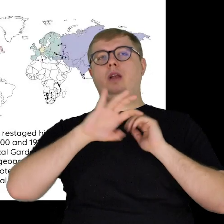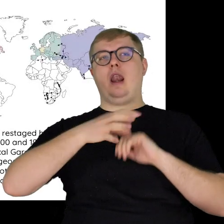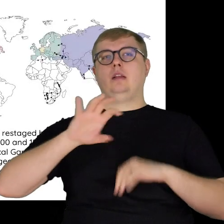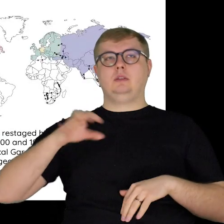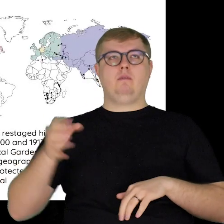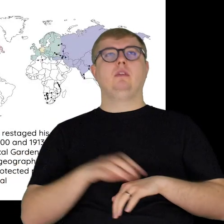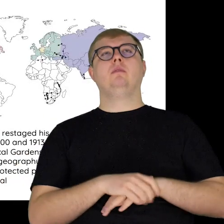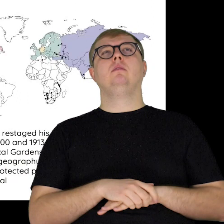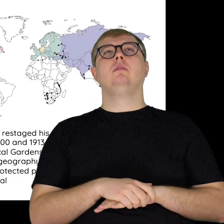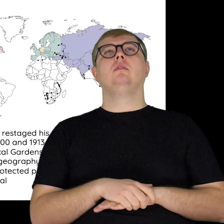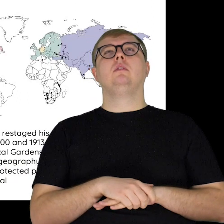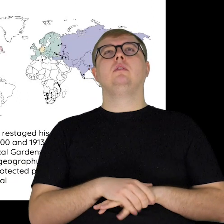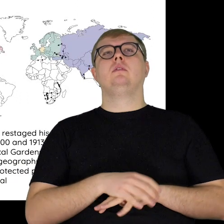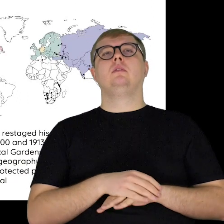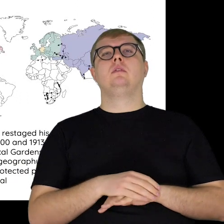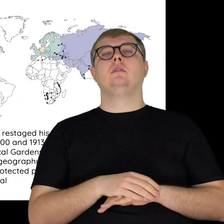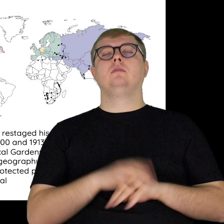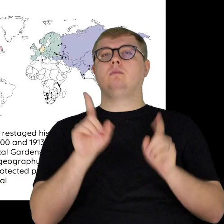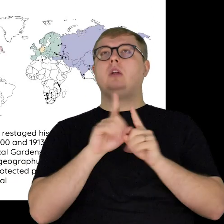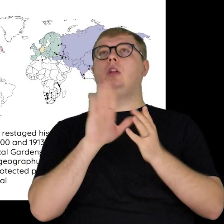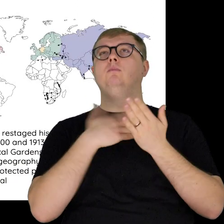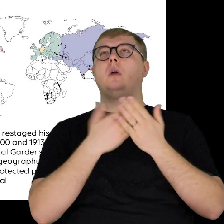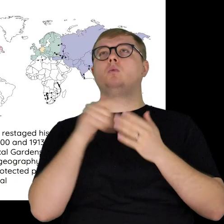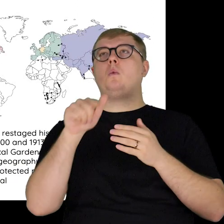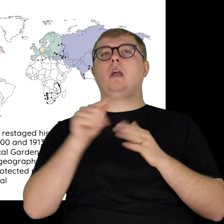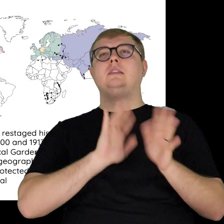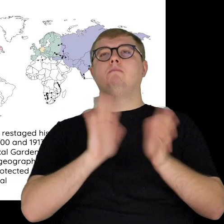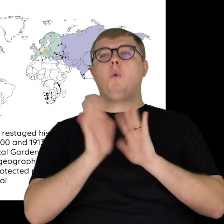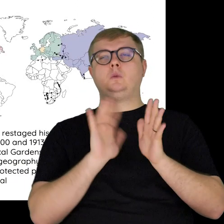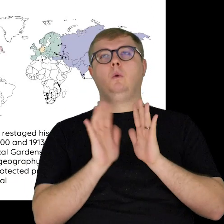or, for example, here about the way